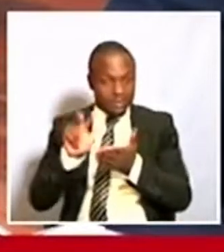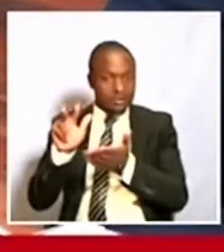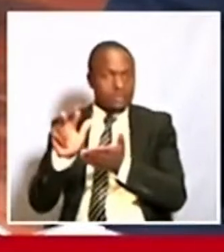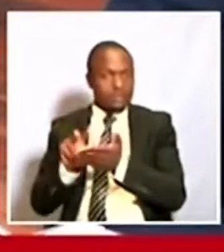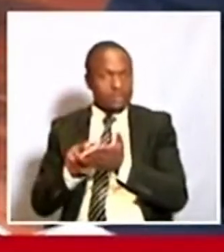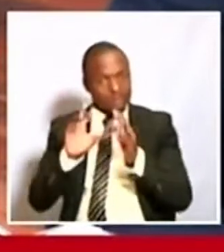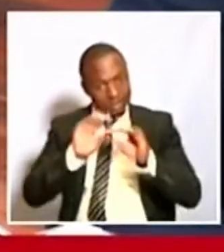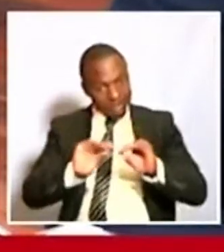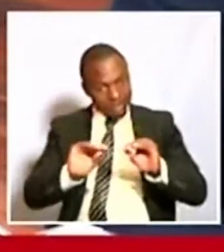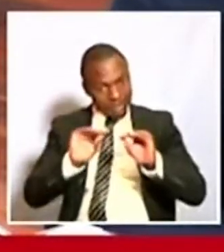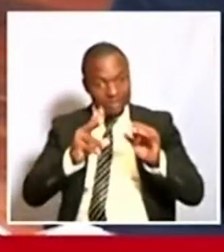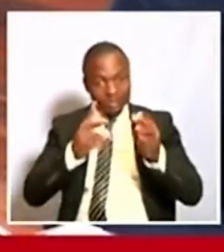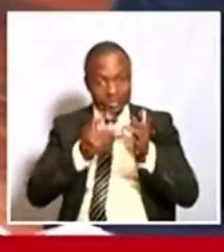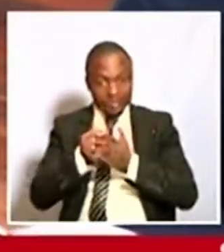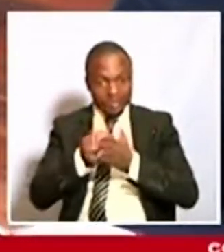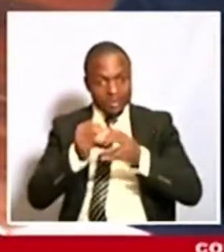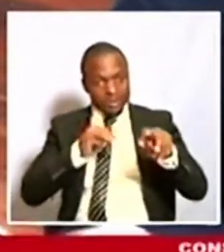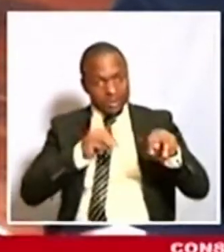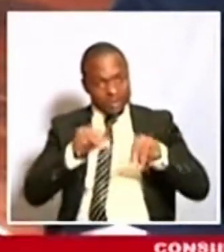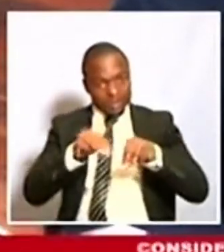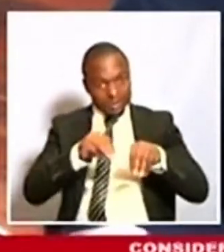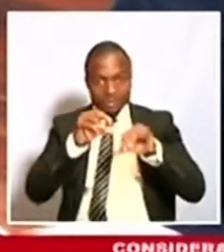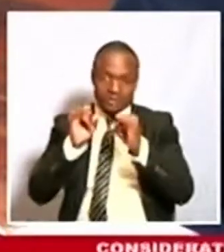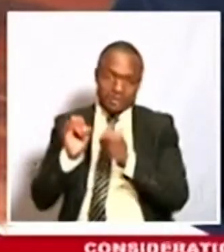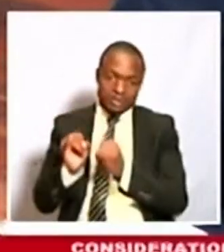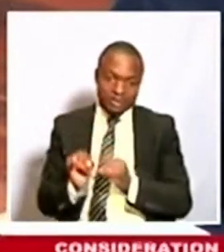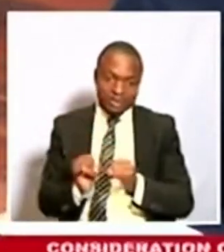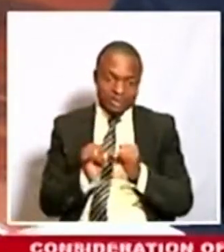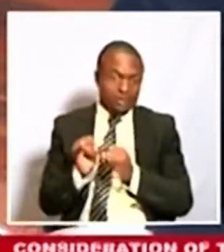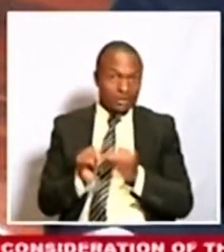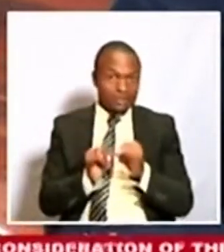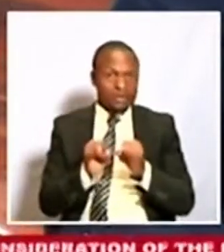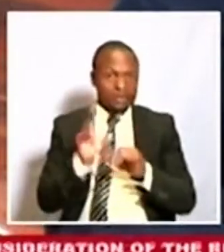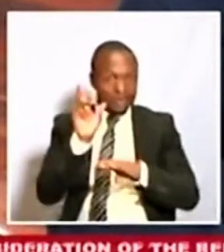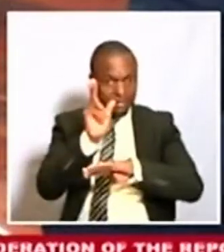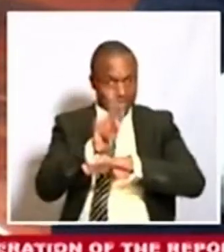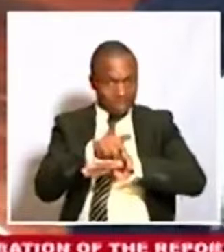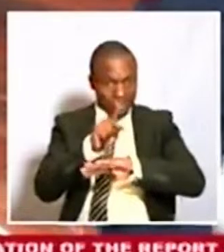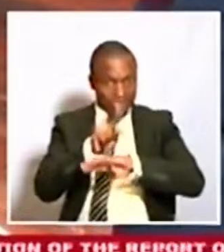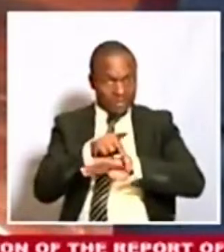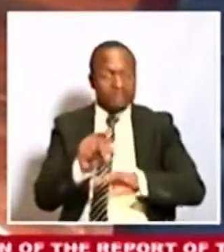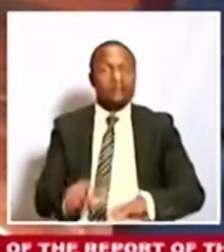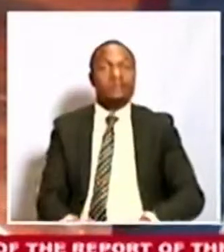being oriented on financial management and implementation of projects.